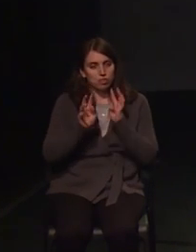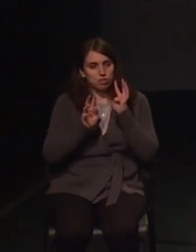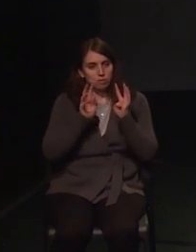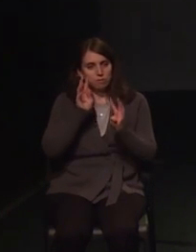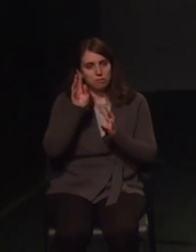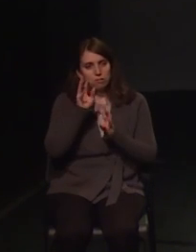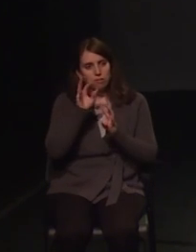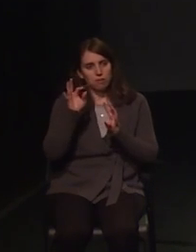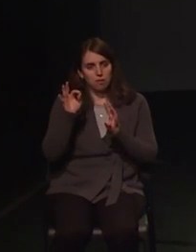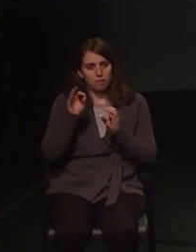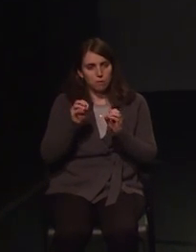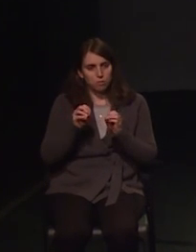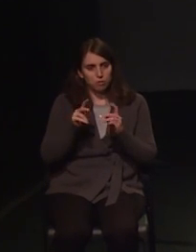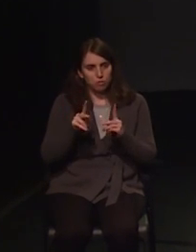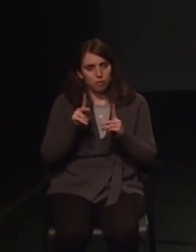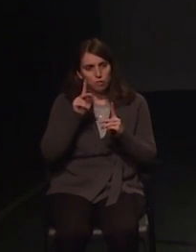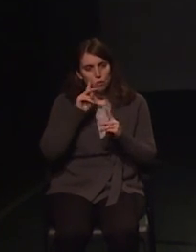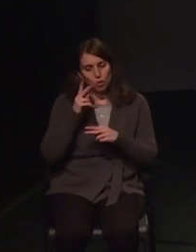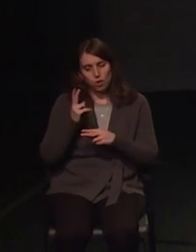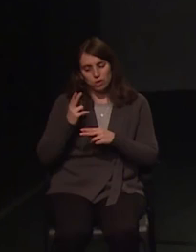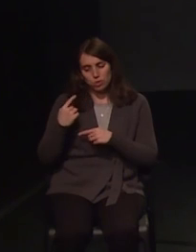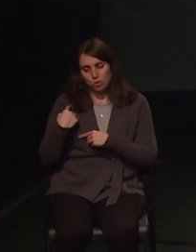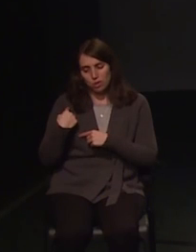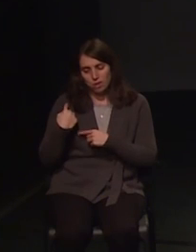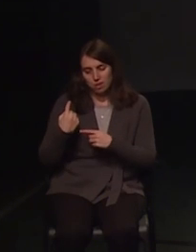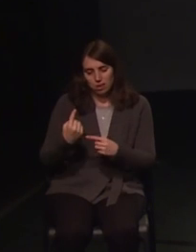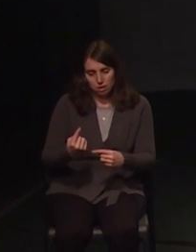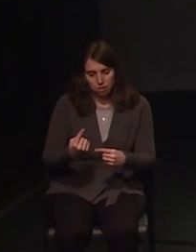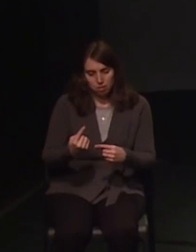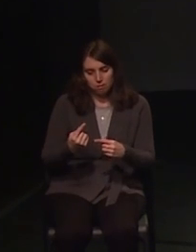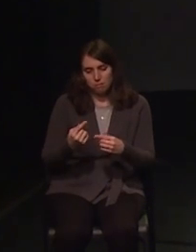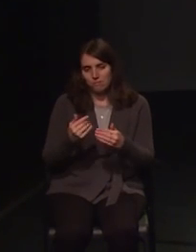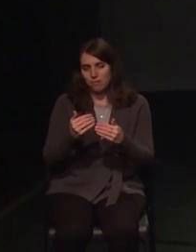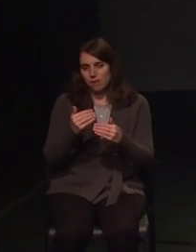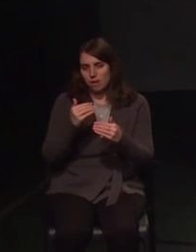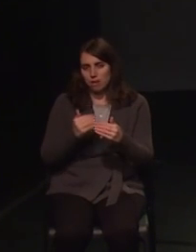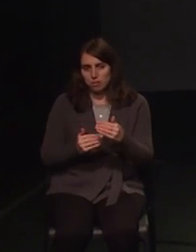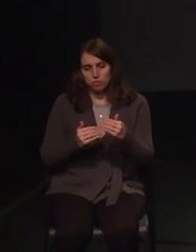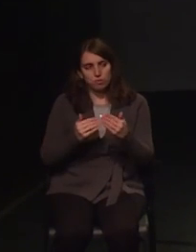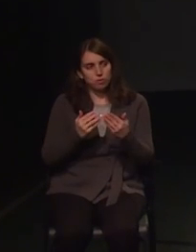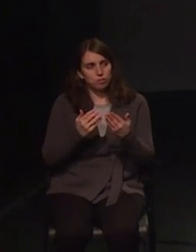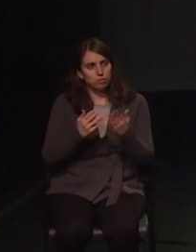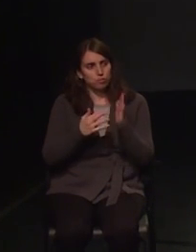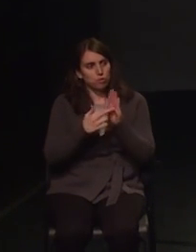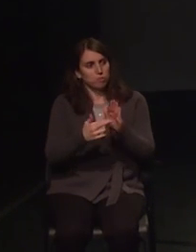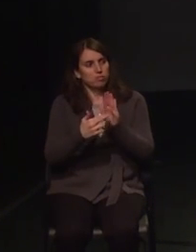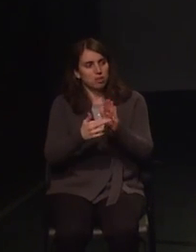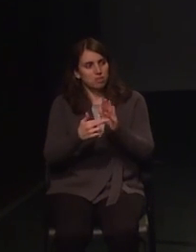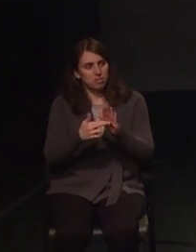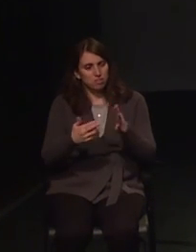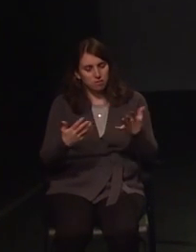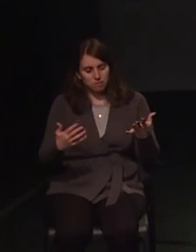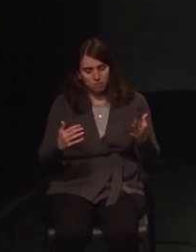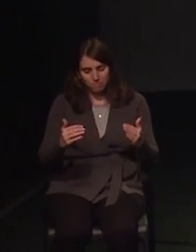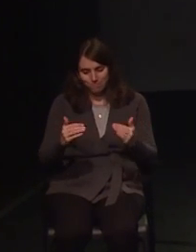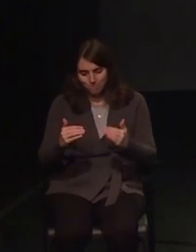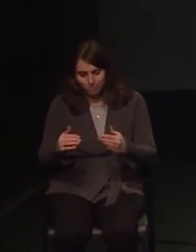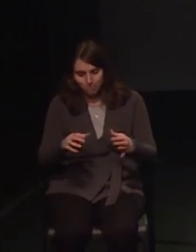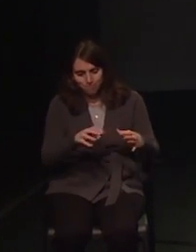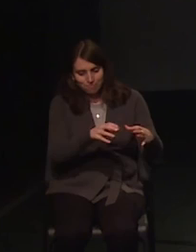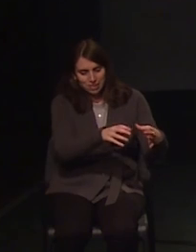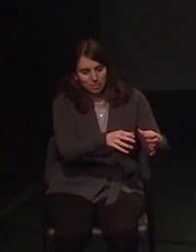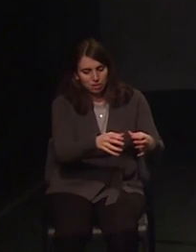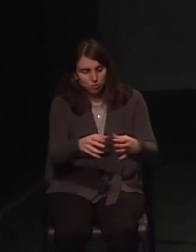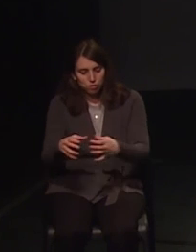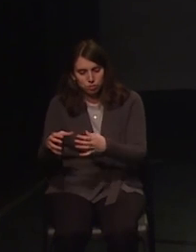historically underrepresented sectors, organizations, and people to balance the scales of